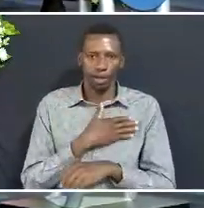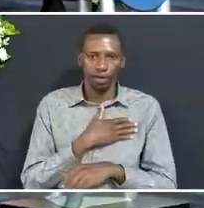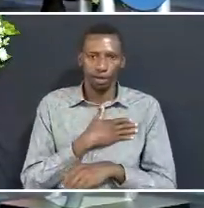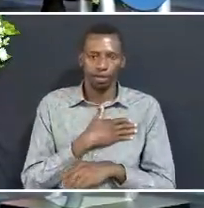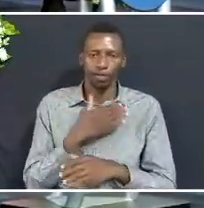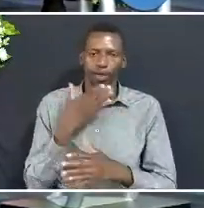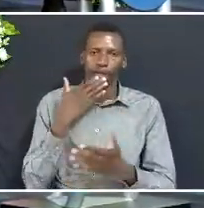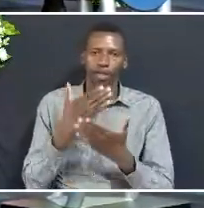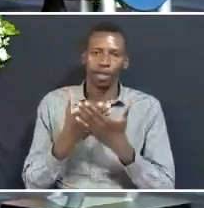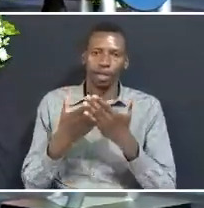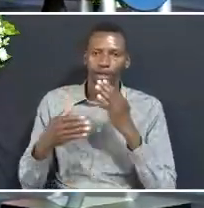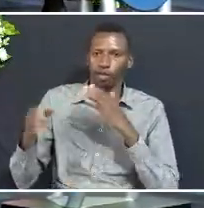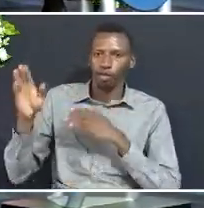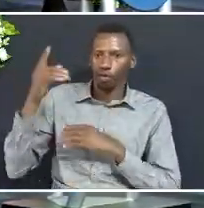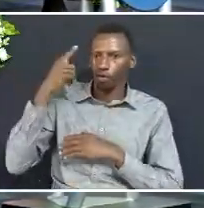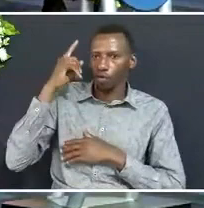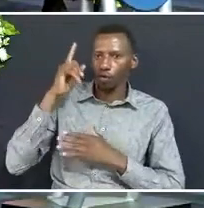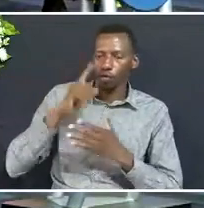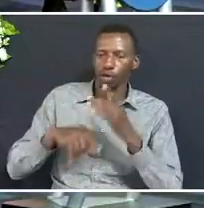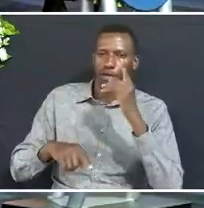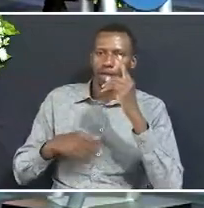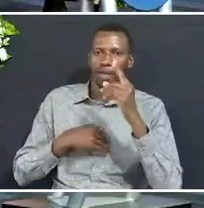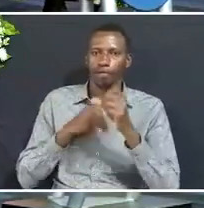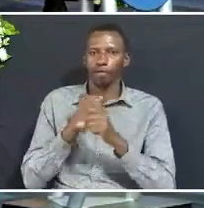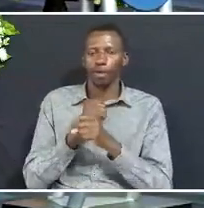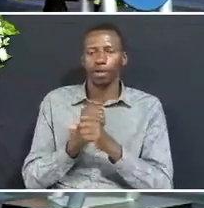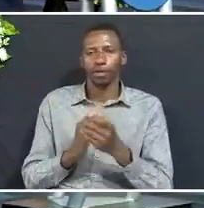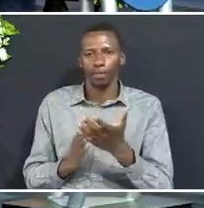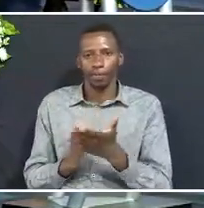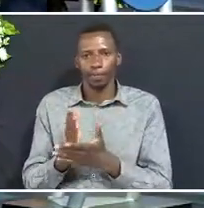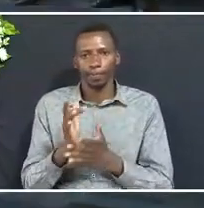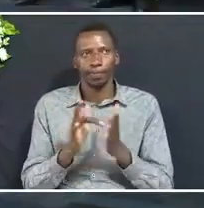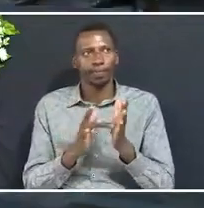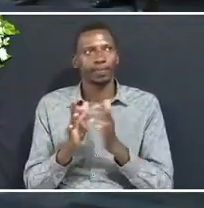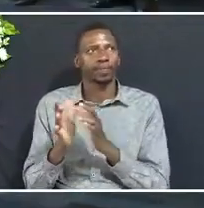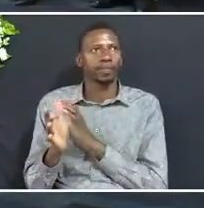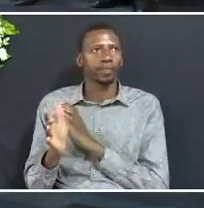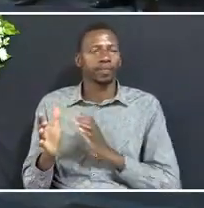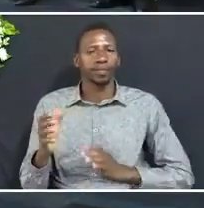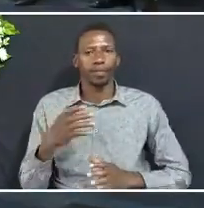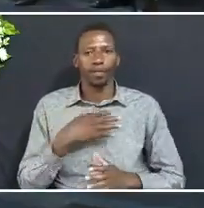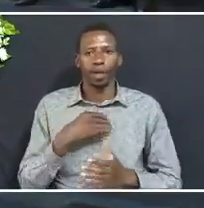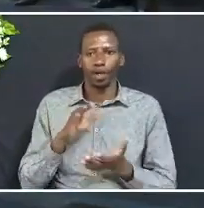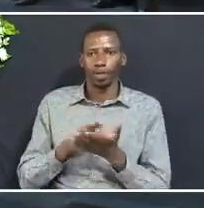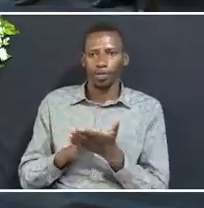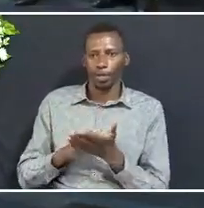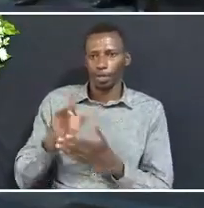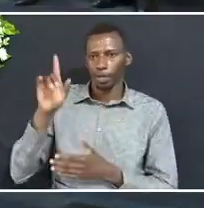Thank him for what he has done through Jesus Christ. And praise him for having